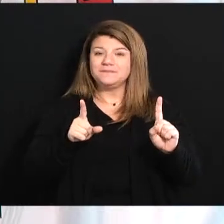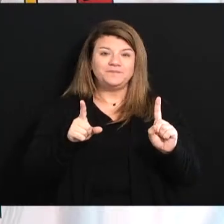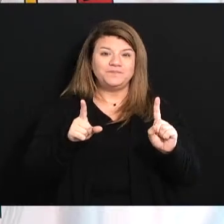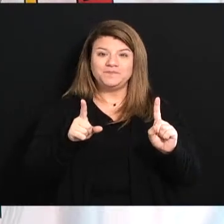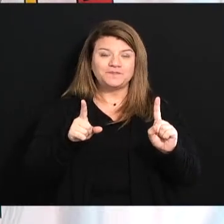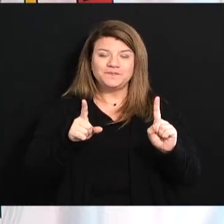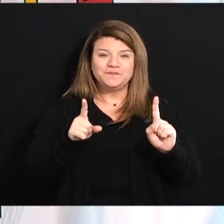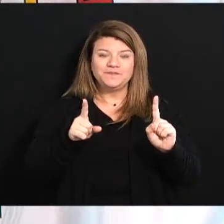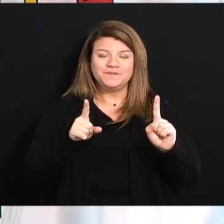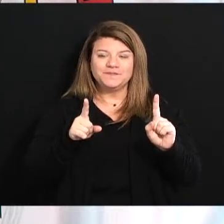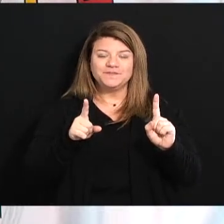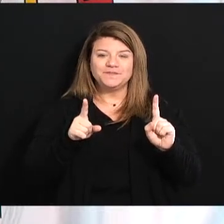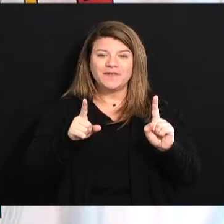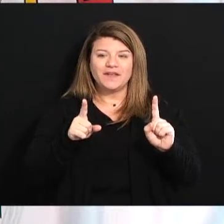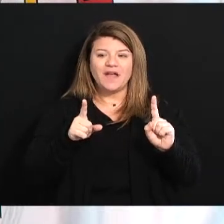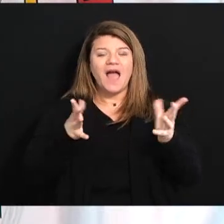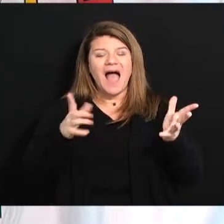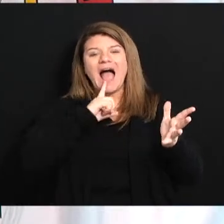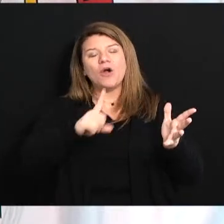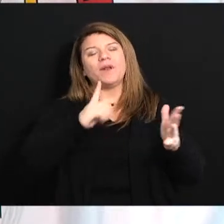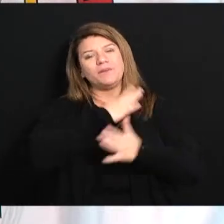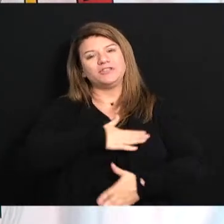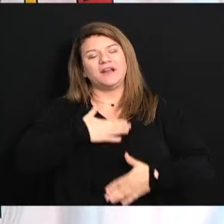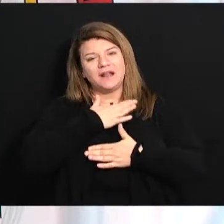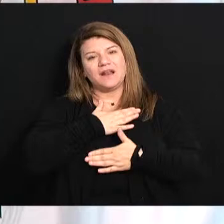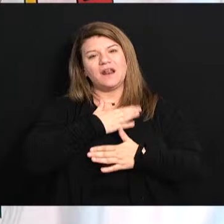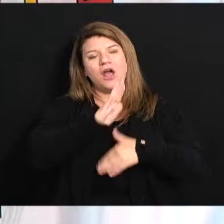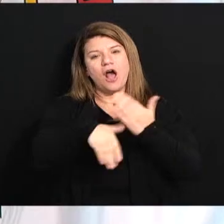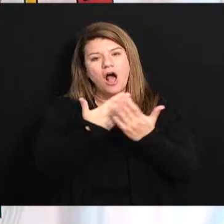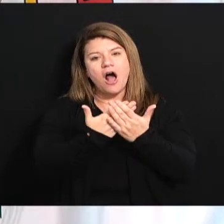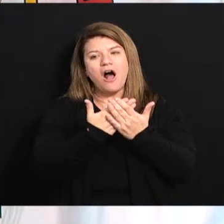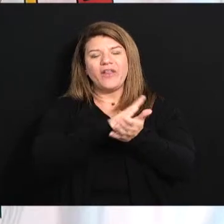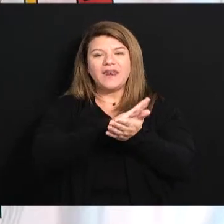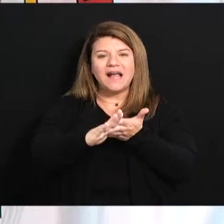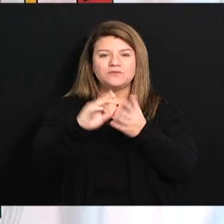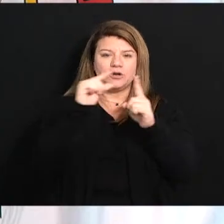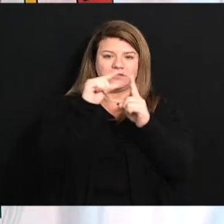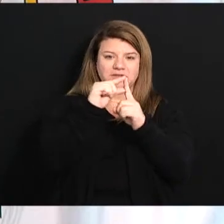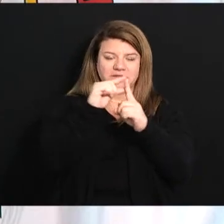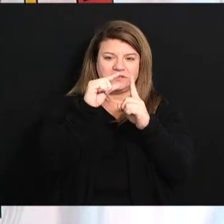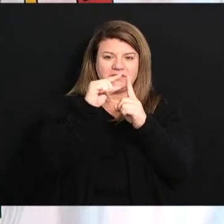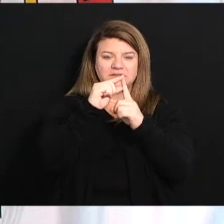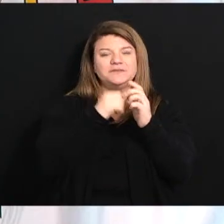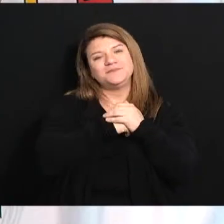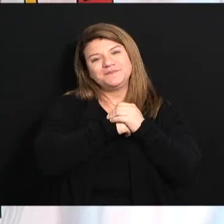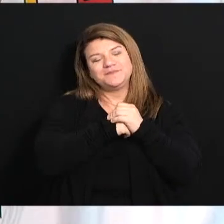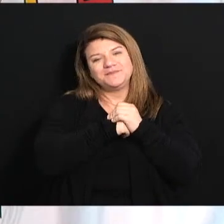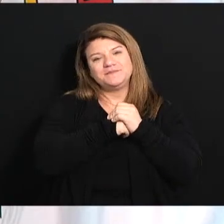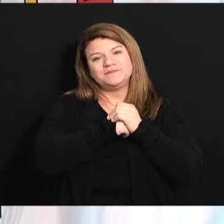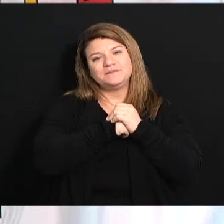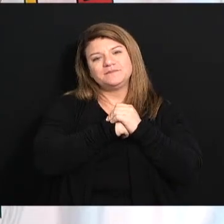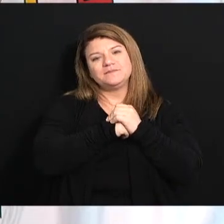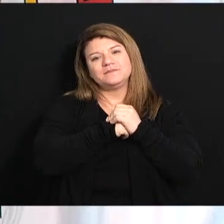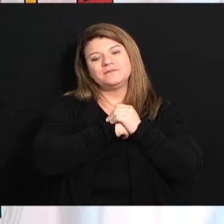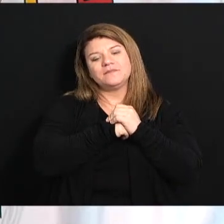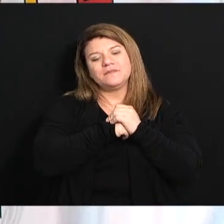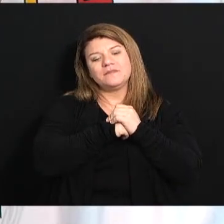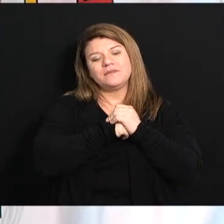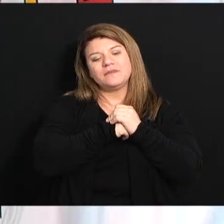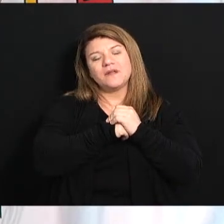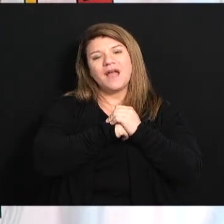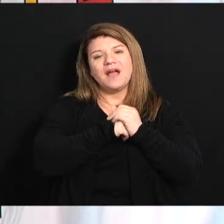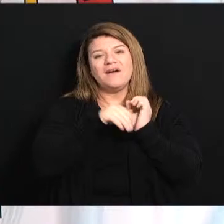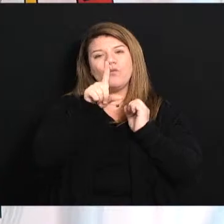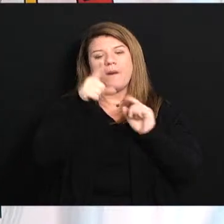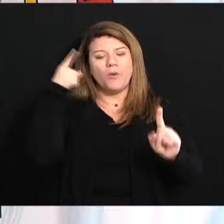I really do appreciate all the kind words. I only have one point. And